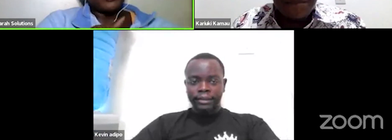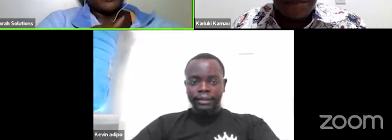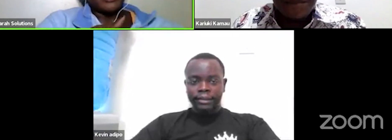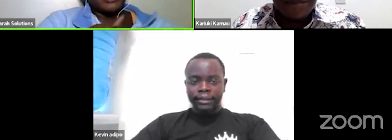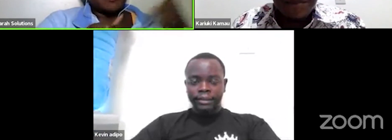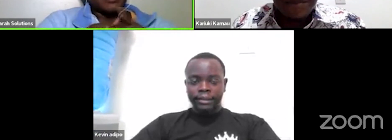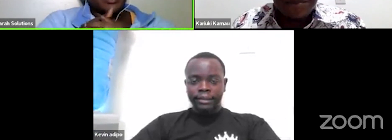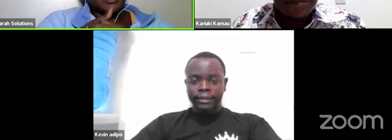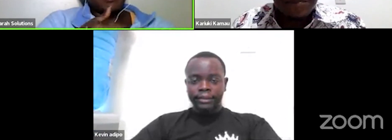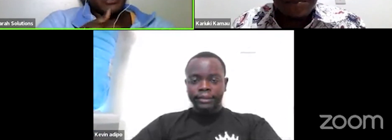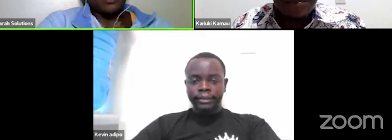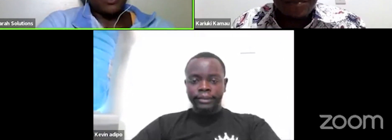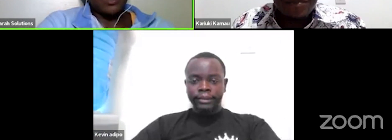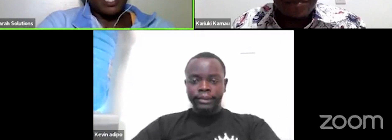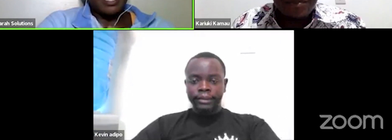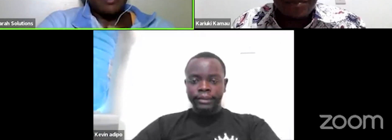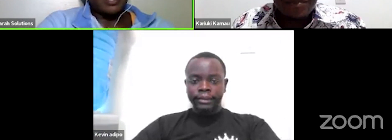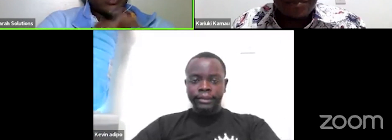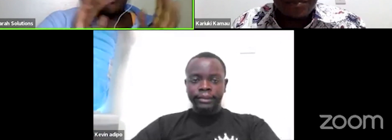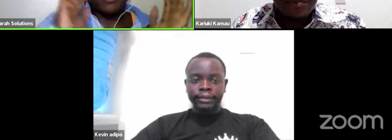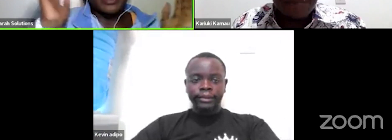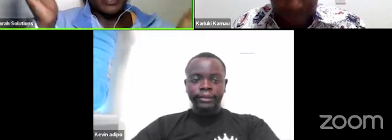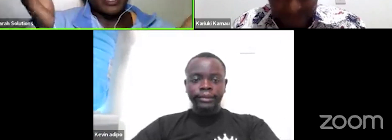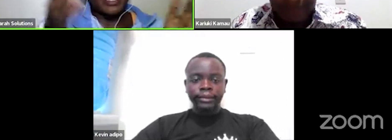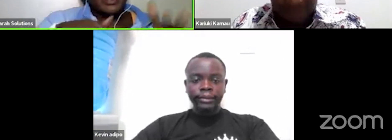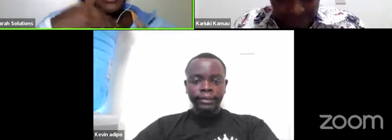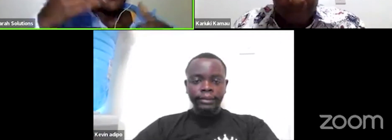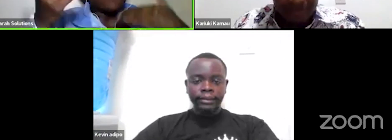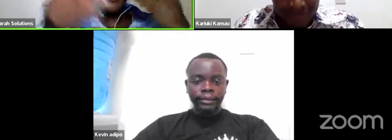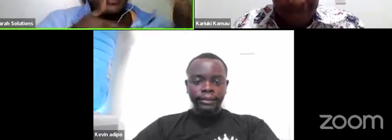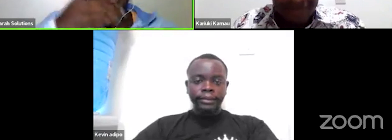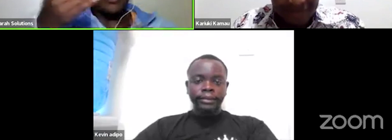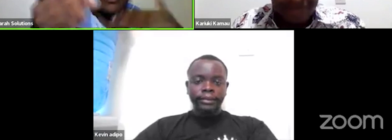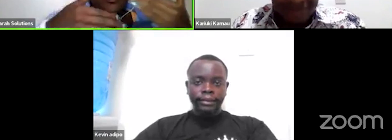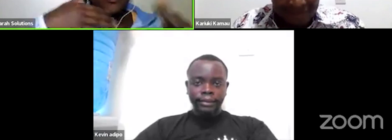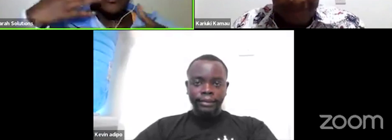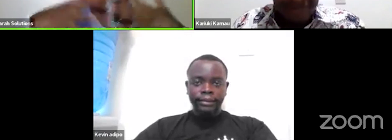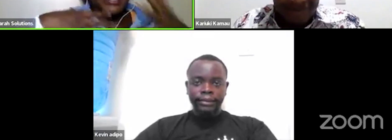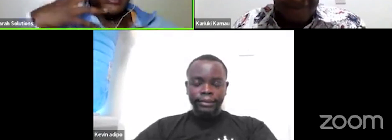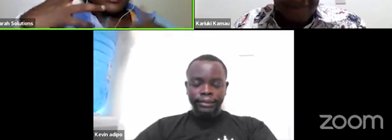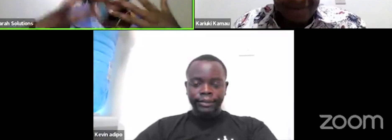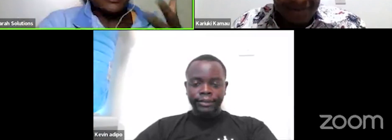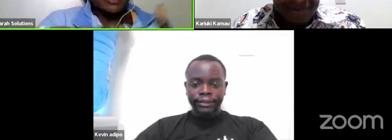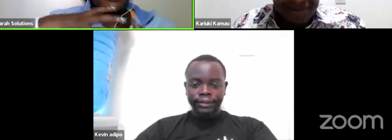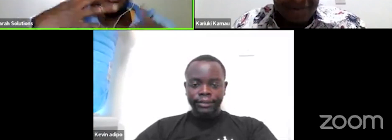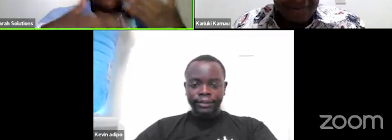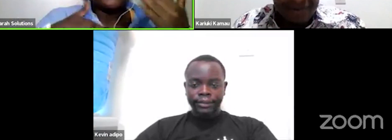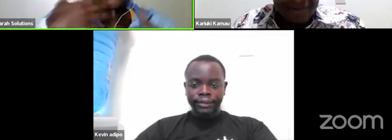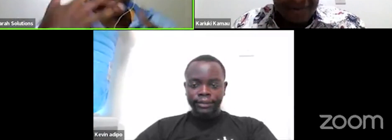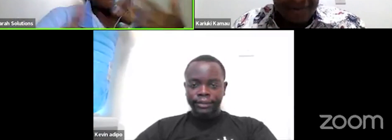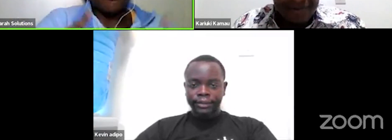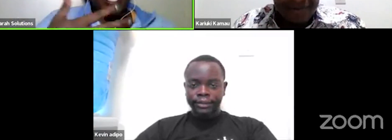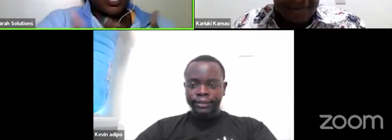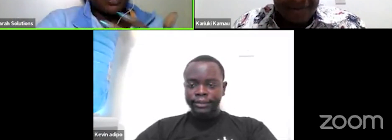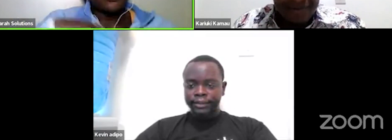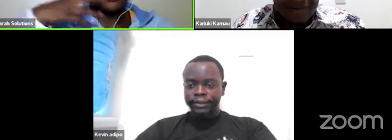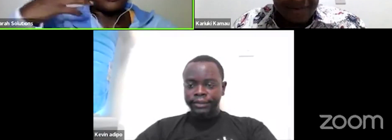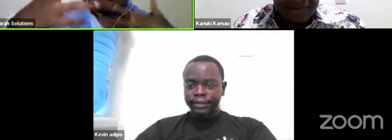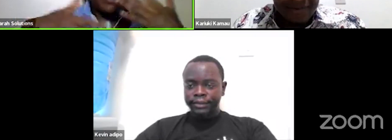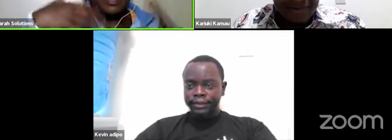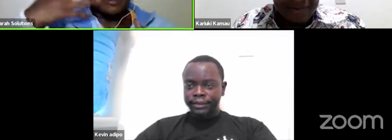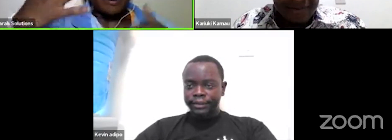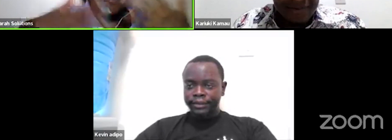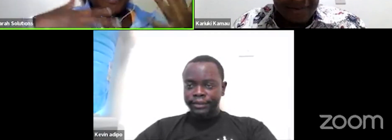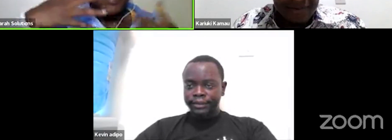been changing. I mean, you started this business back in 2007. It's over 10 years. What has changed? I mean, how do you keep fresh? How